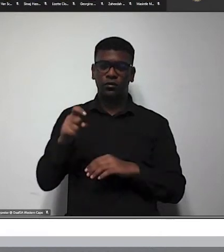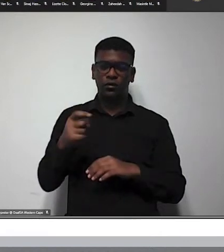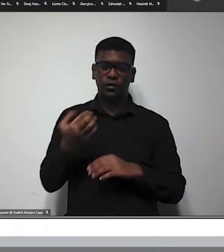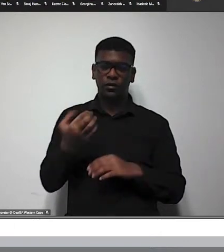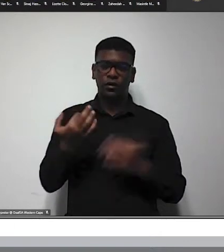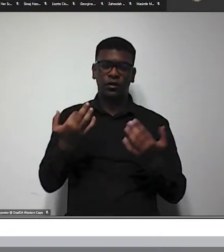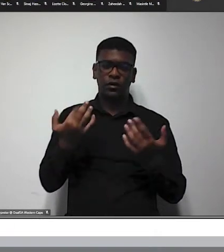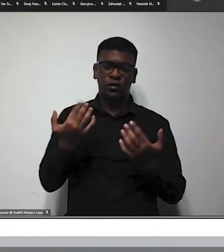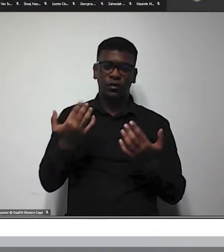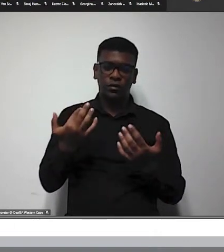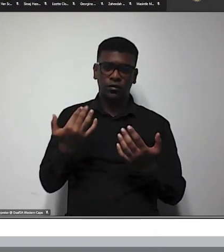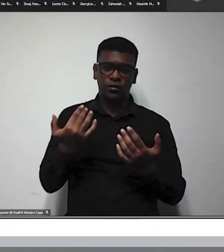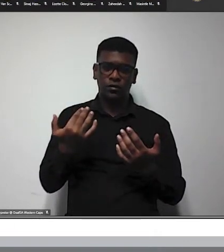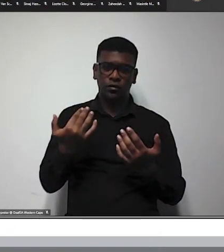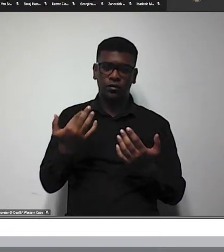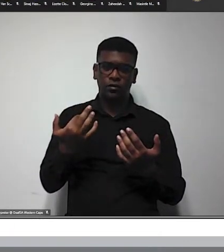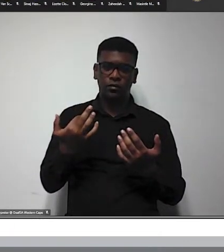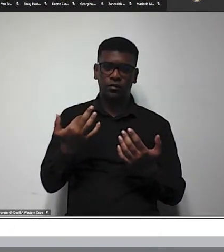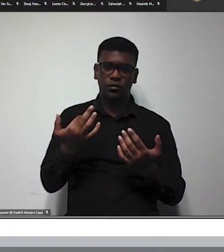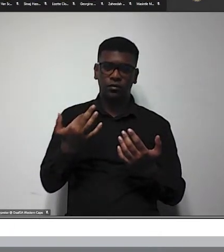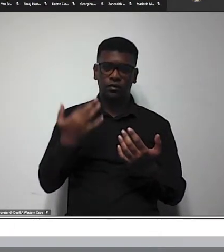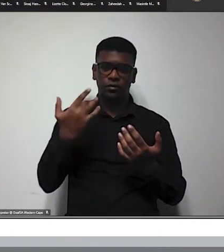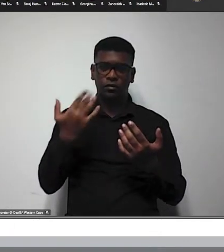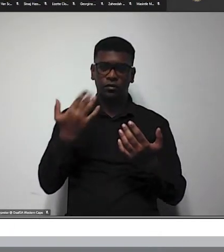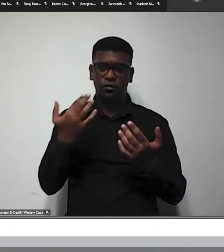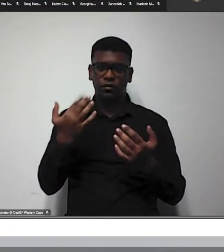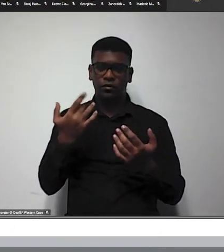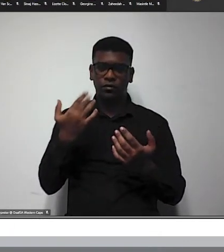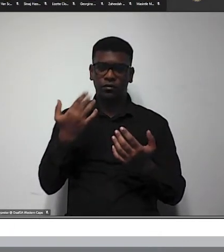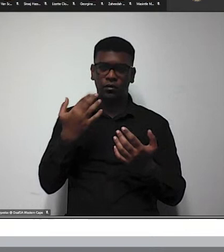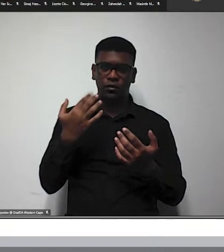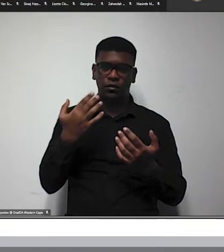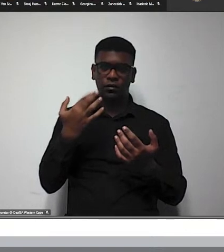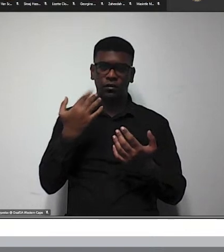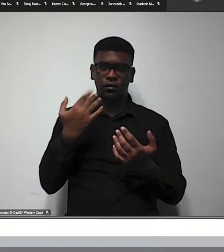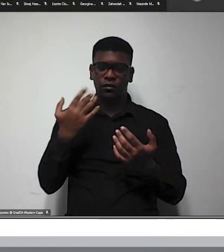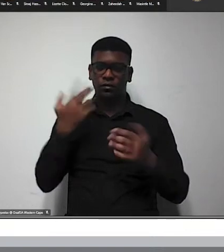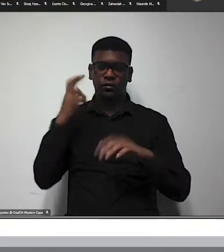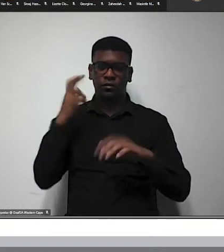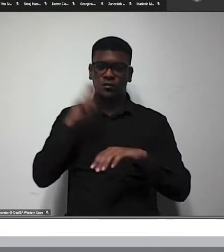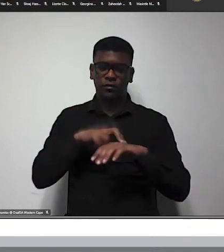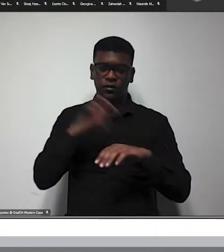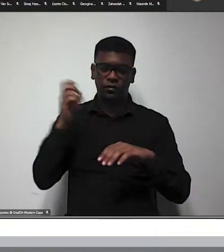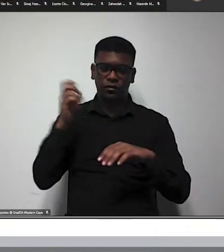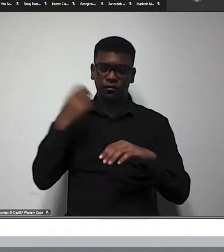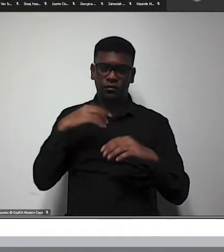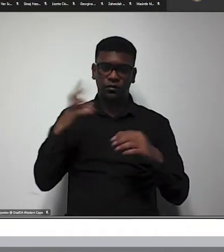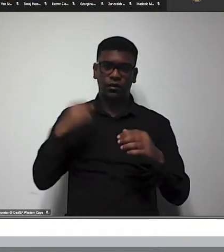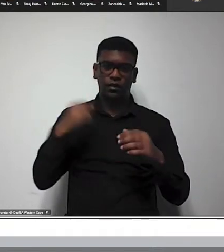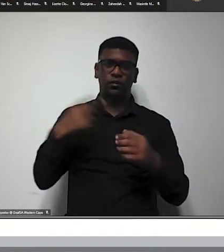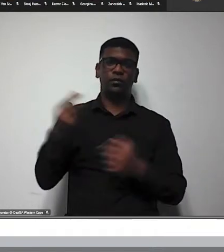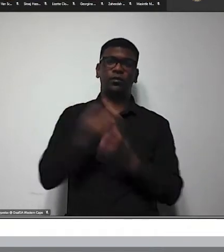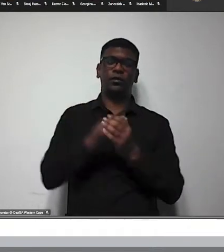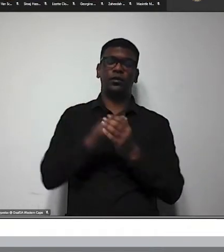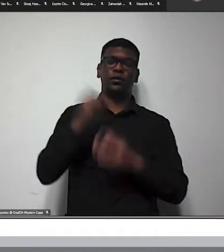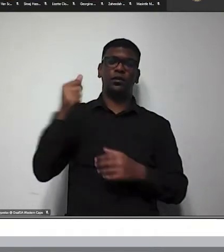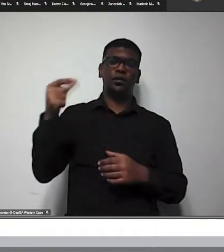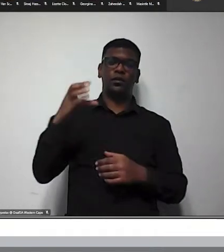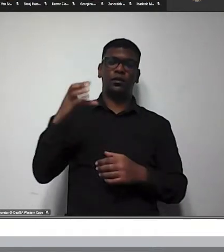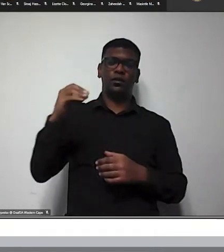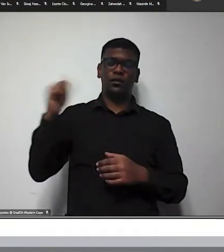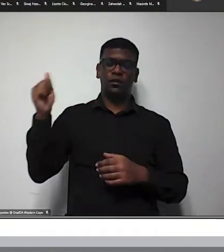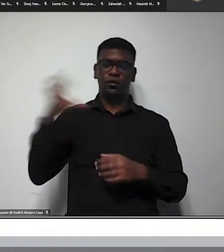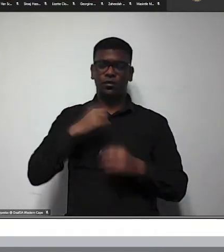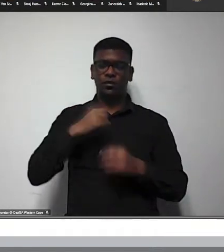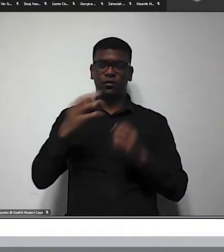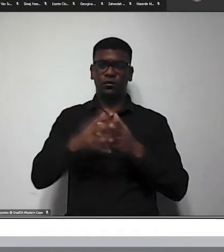AGOA would the department and WESCO ideally like to be expanded? And the reason I ask this as well